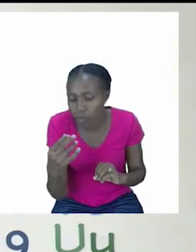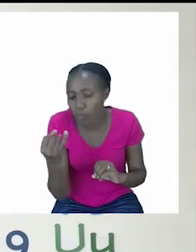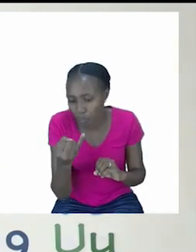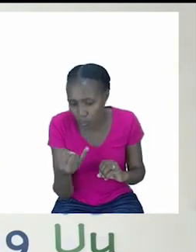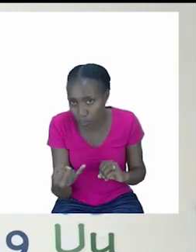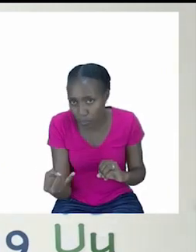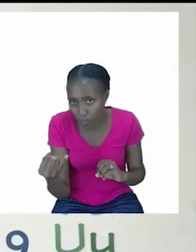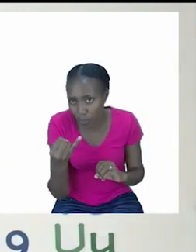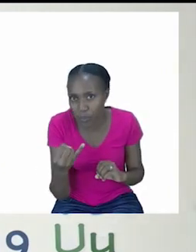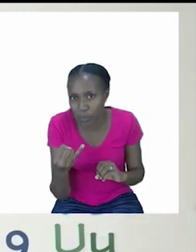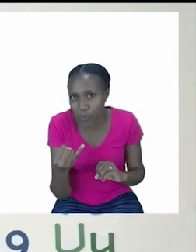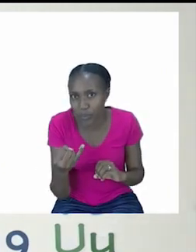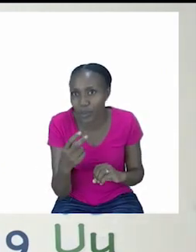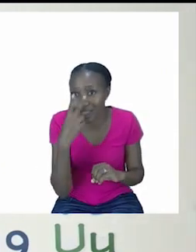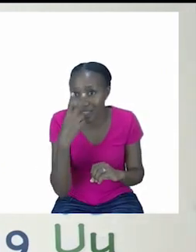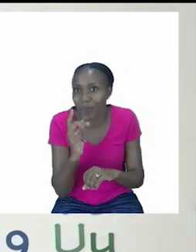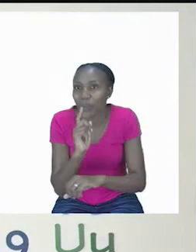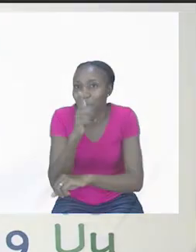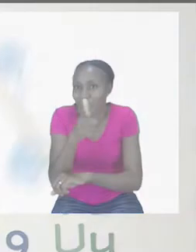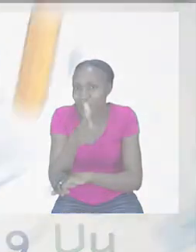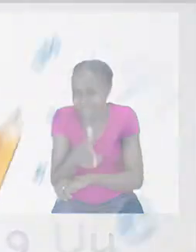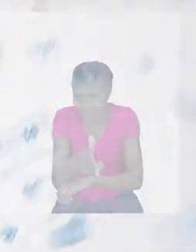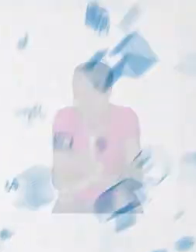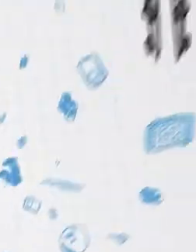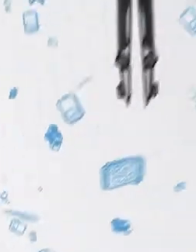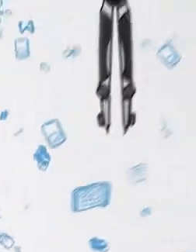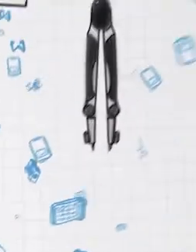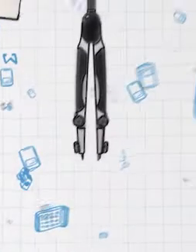I'll see you when you are done.